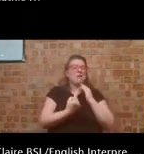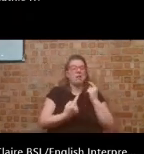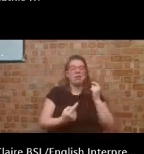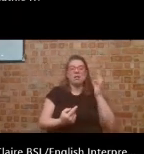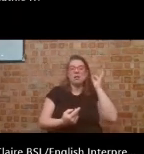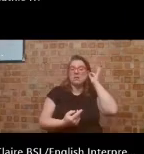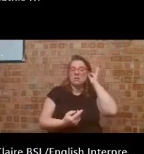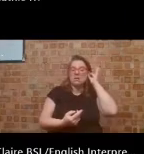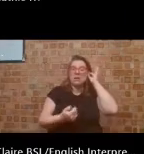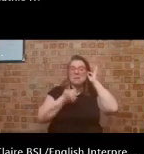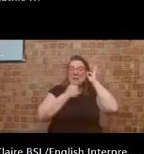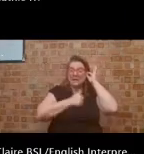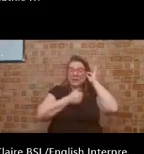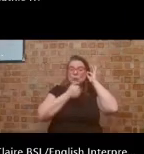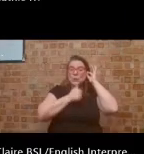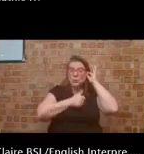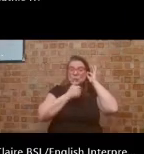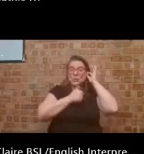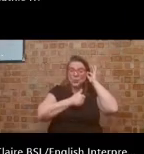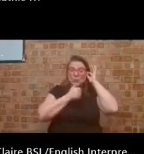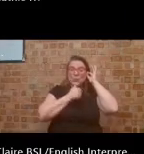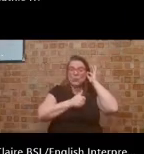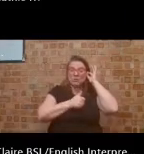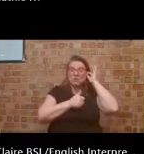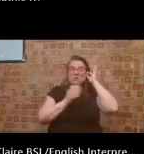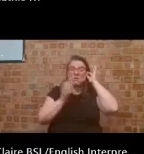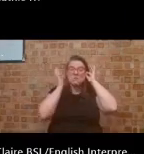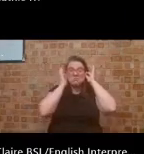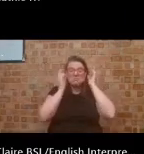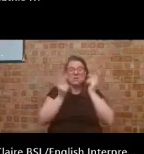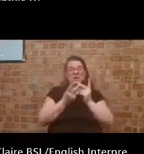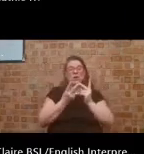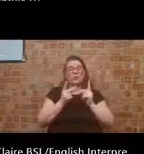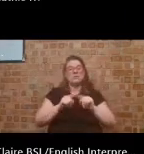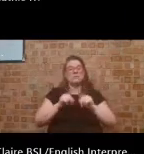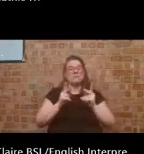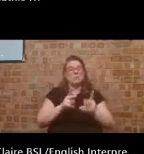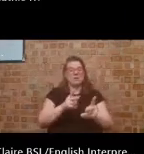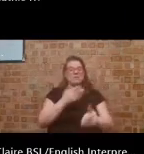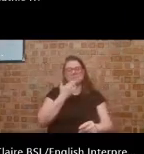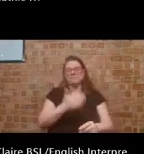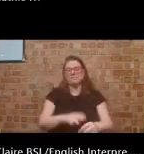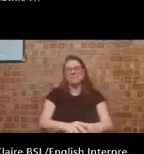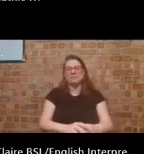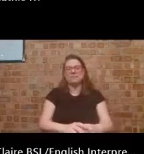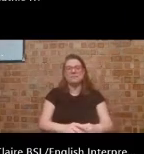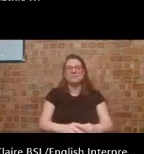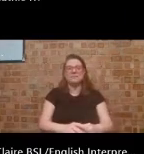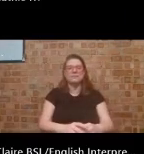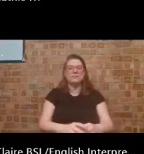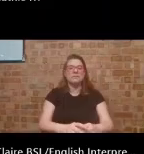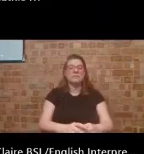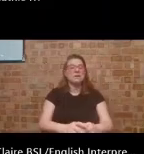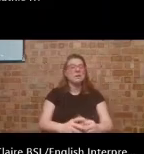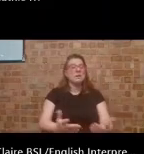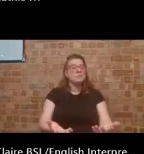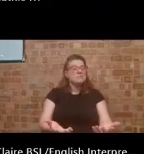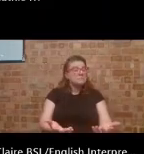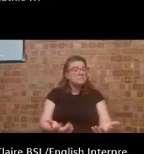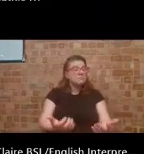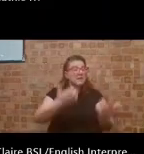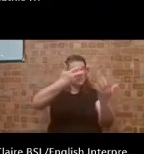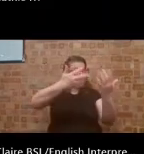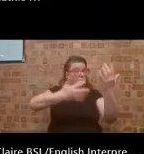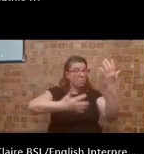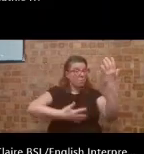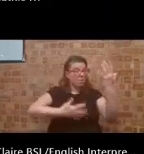getting used to the increased speed. Thank you, Bex. So I think that is all the questions. I